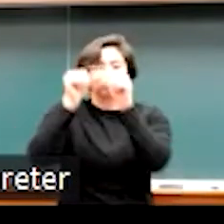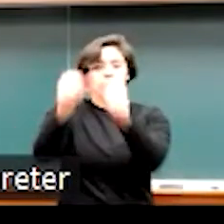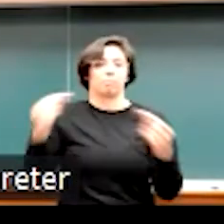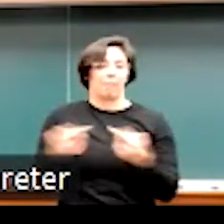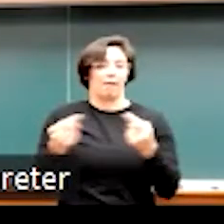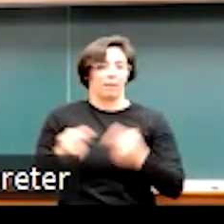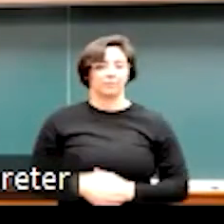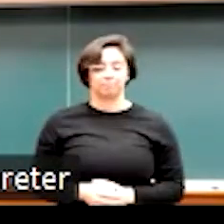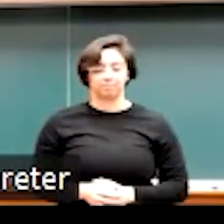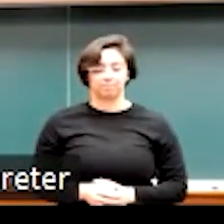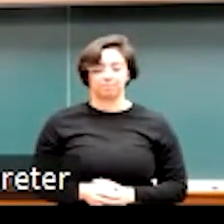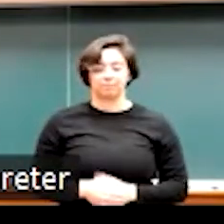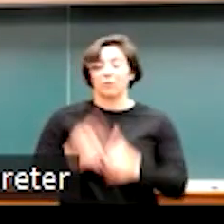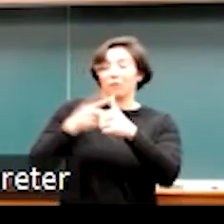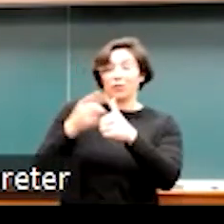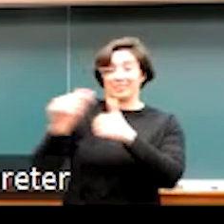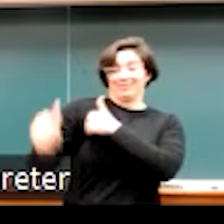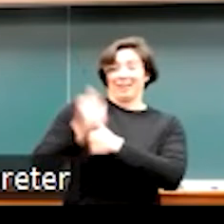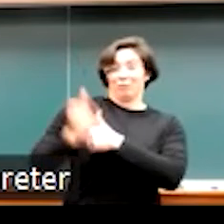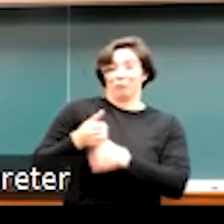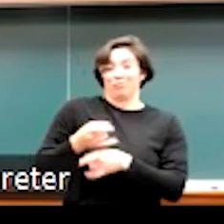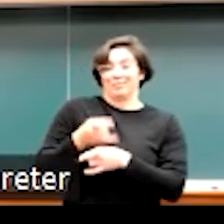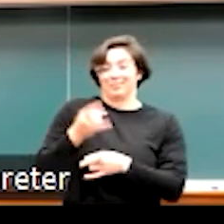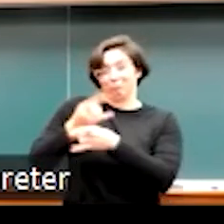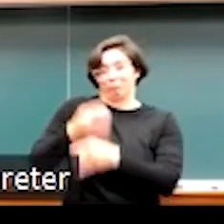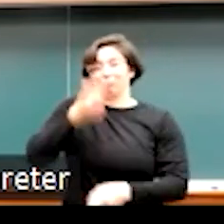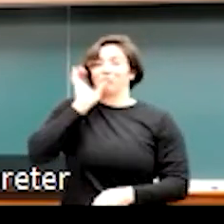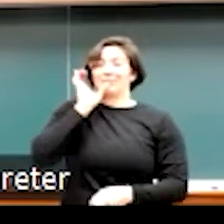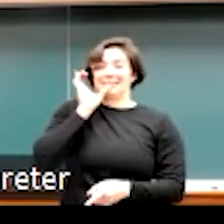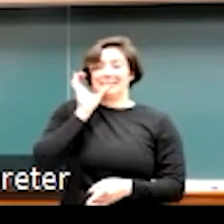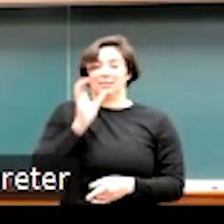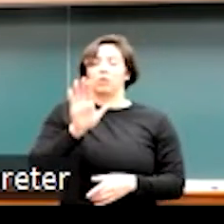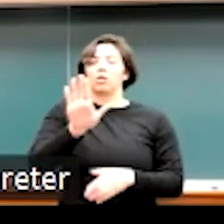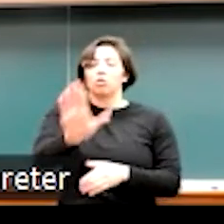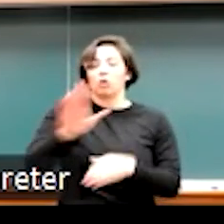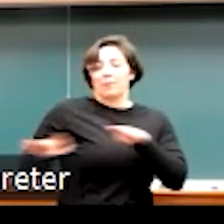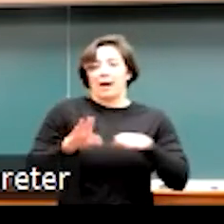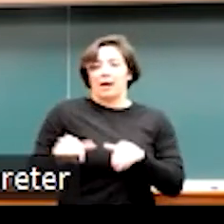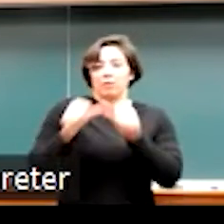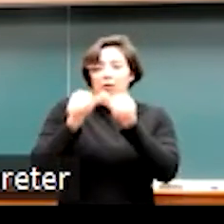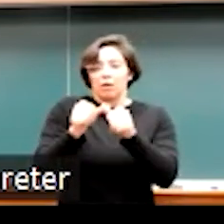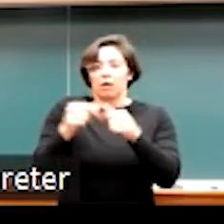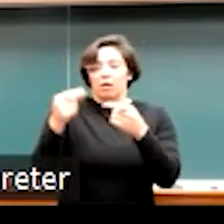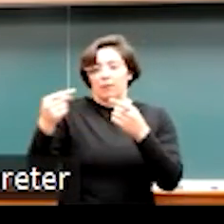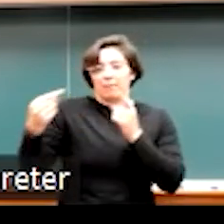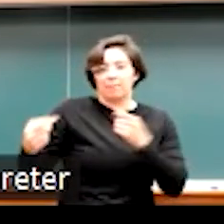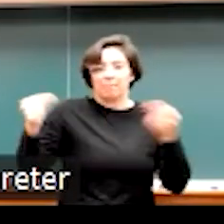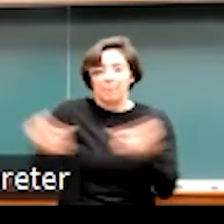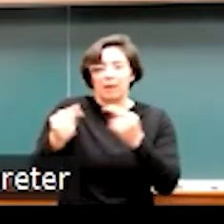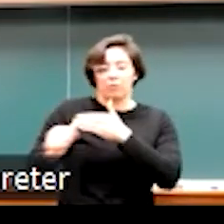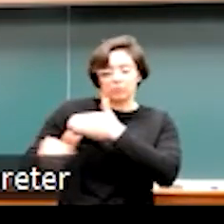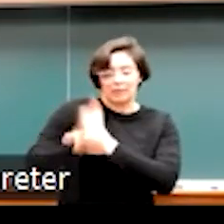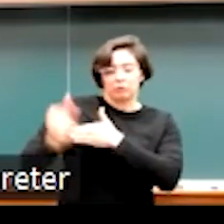So first, hazardous drinking. That's a pattern of alcohol consumption that increases risk for harmful consequences and alcohol